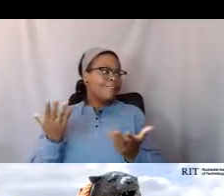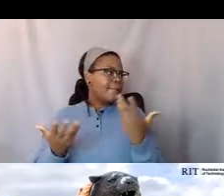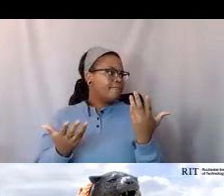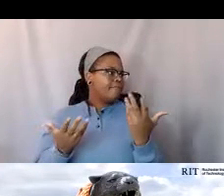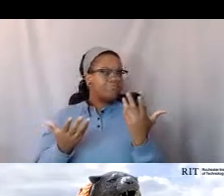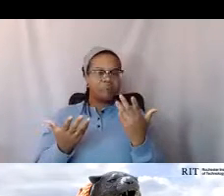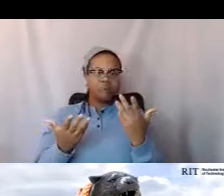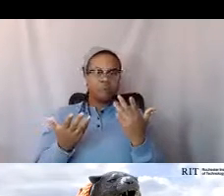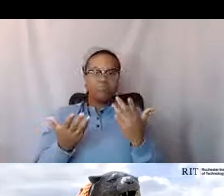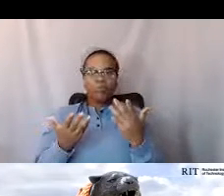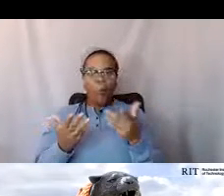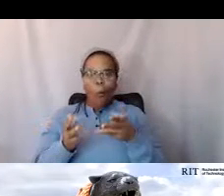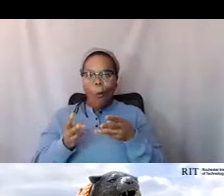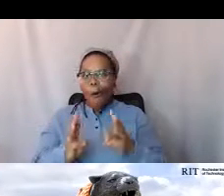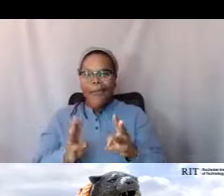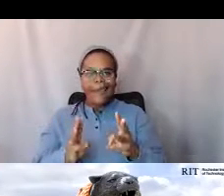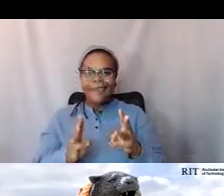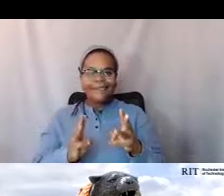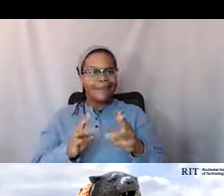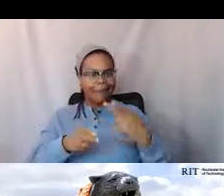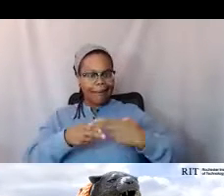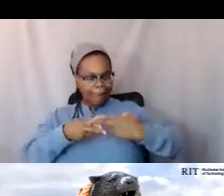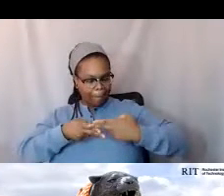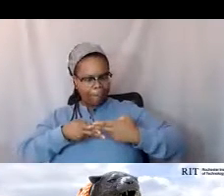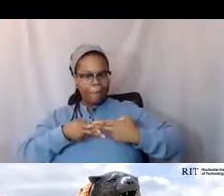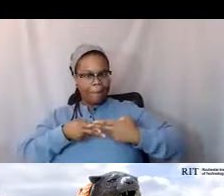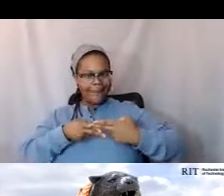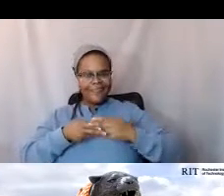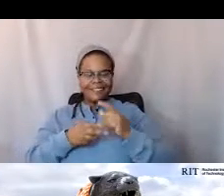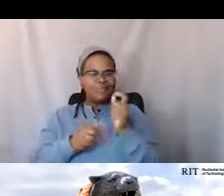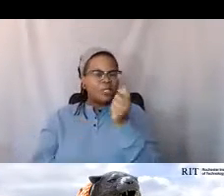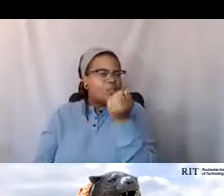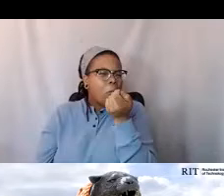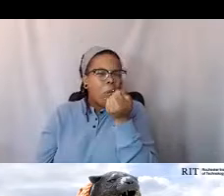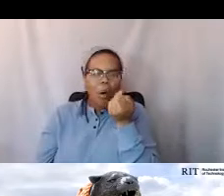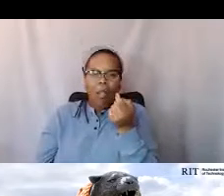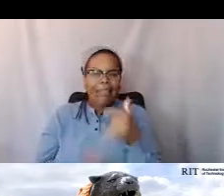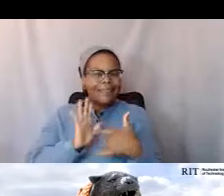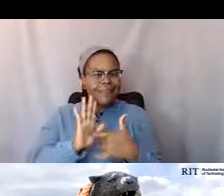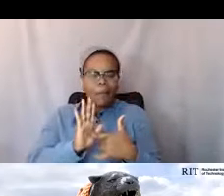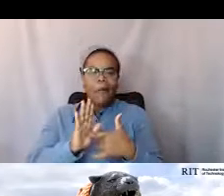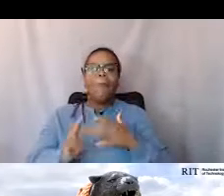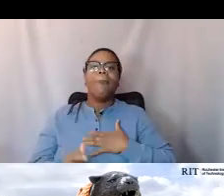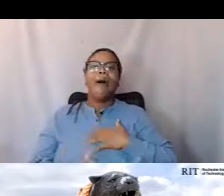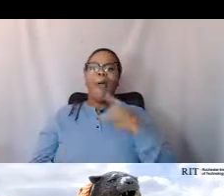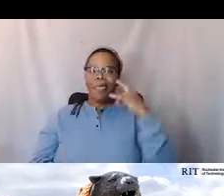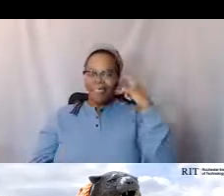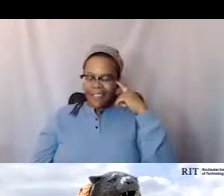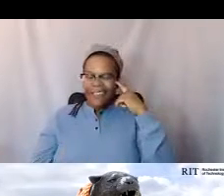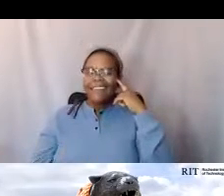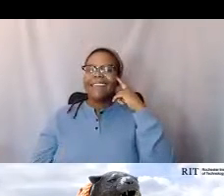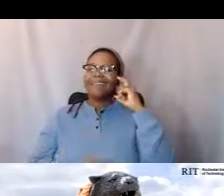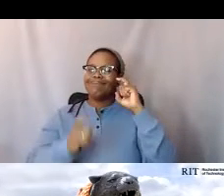forms of address used to me. And so that's just a sort of small example of the way that my thinking sort of